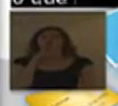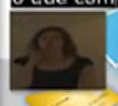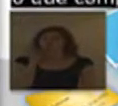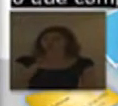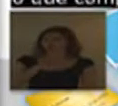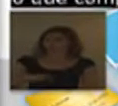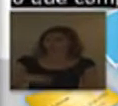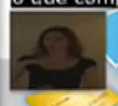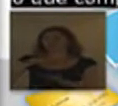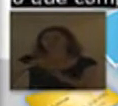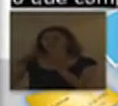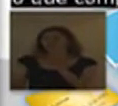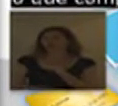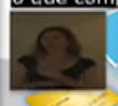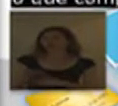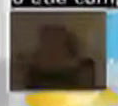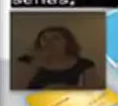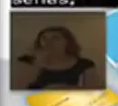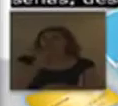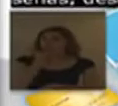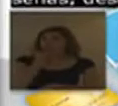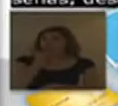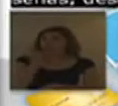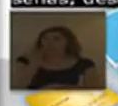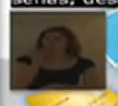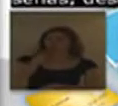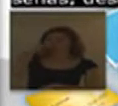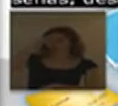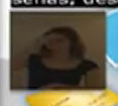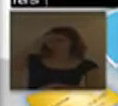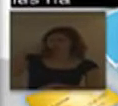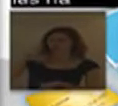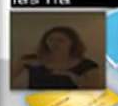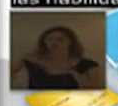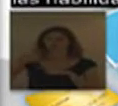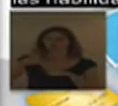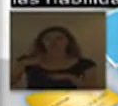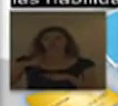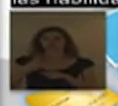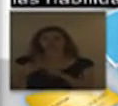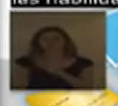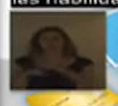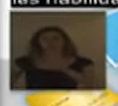that use a sign language, they develop a lot faster the bilingual skills